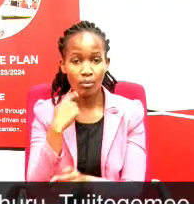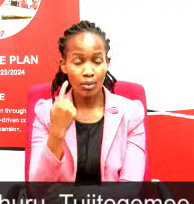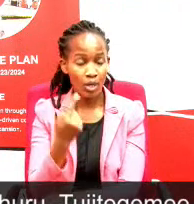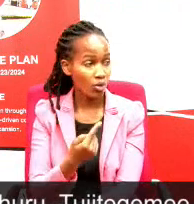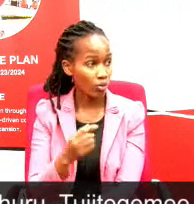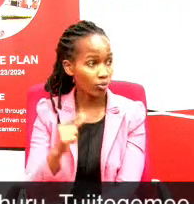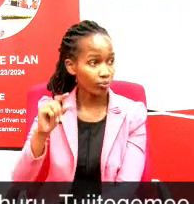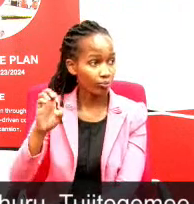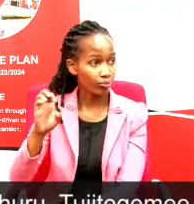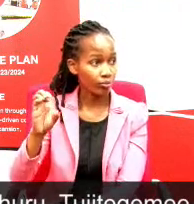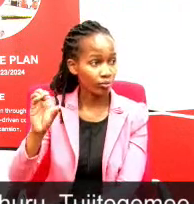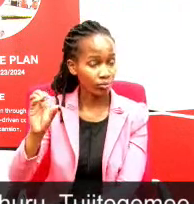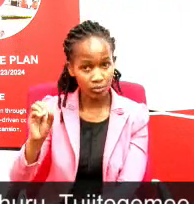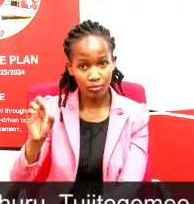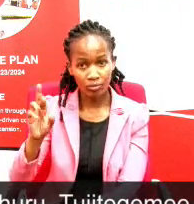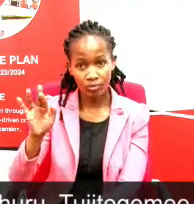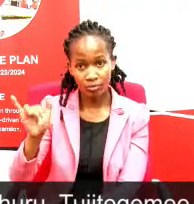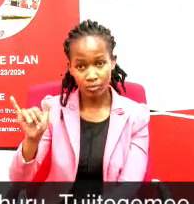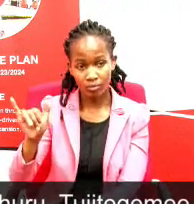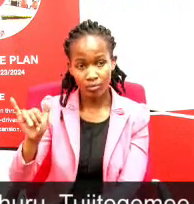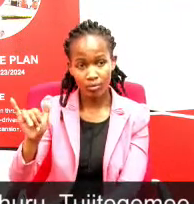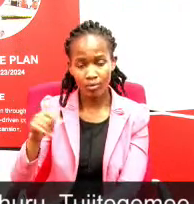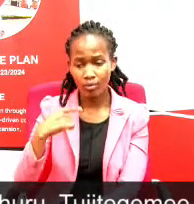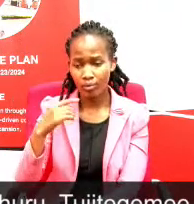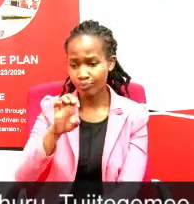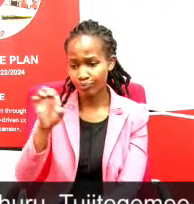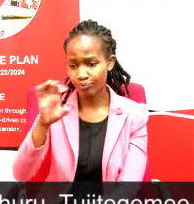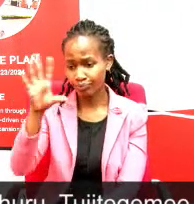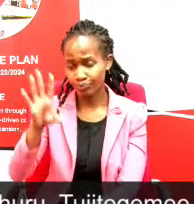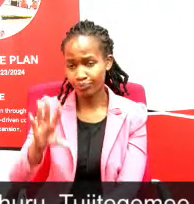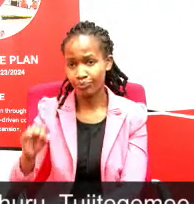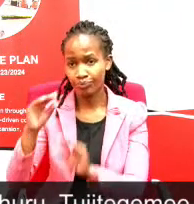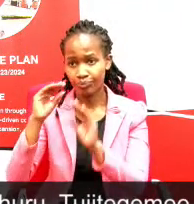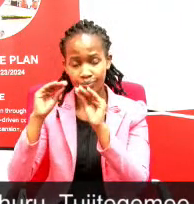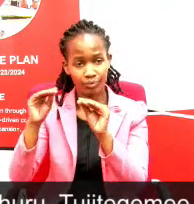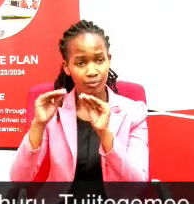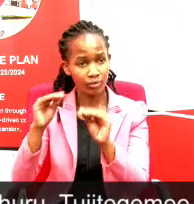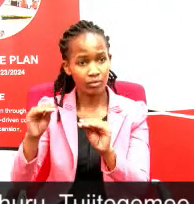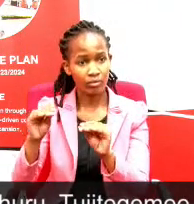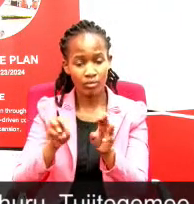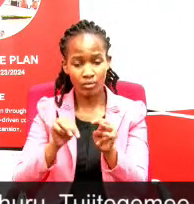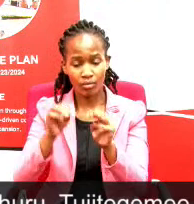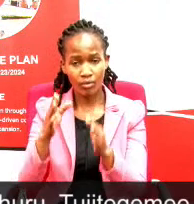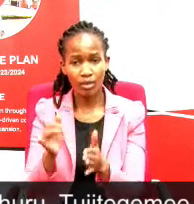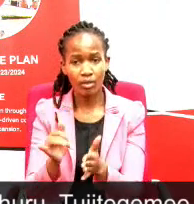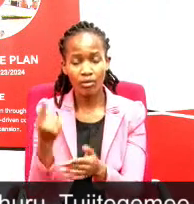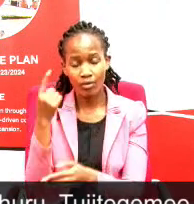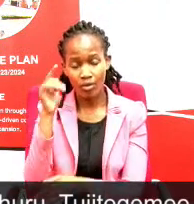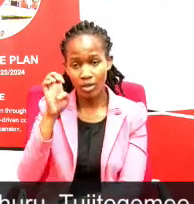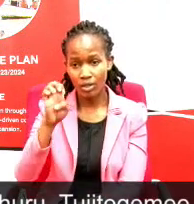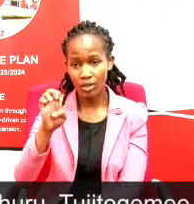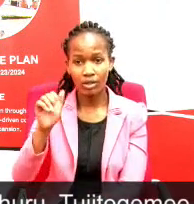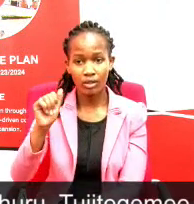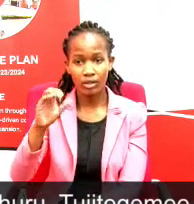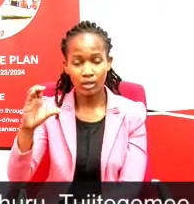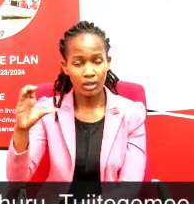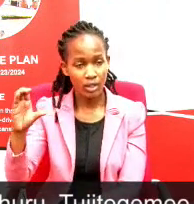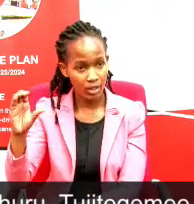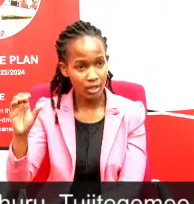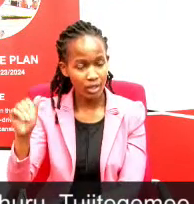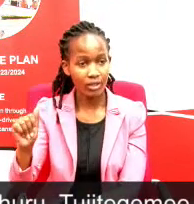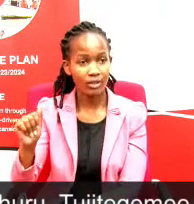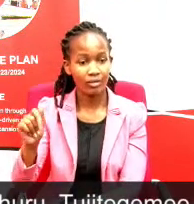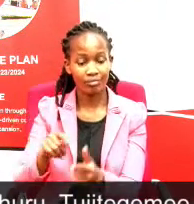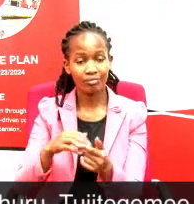Ochieng, who is the East Africa Education Manager for ACCA. We have Kenya